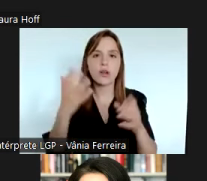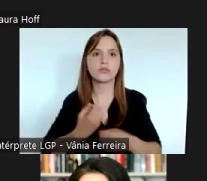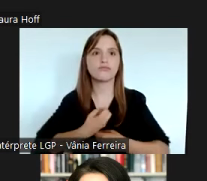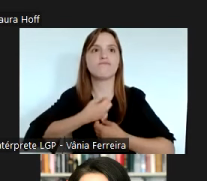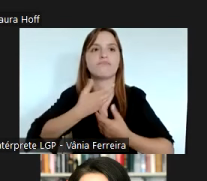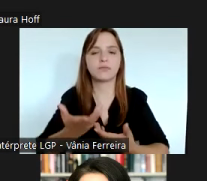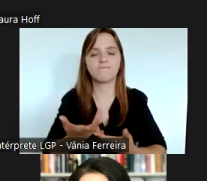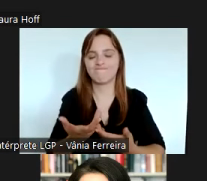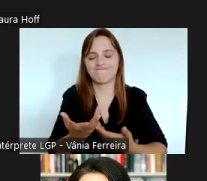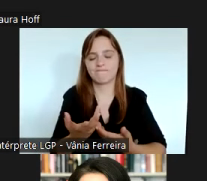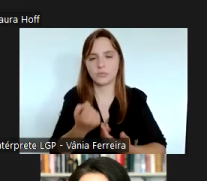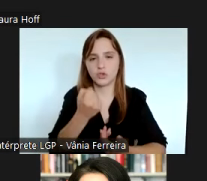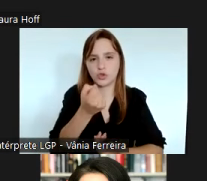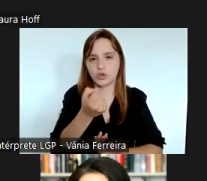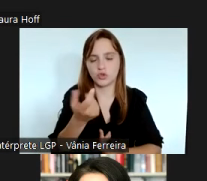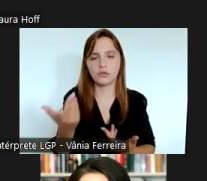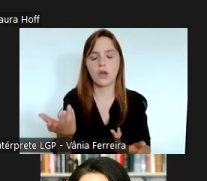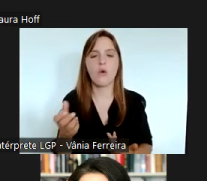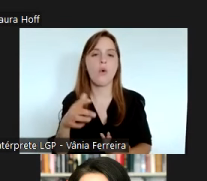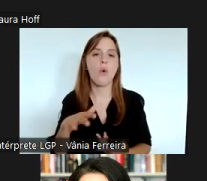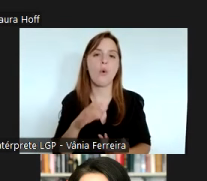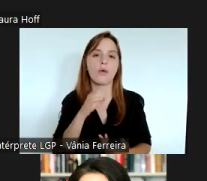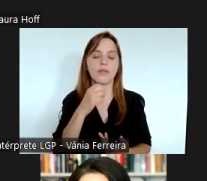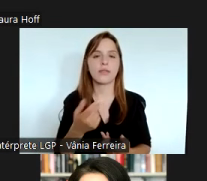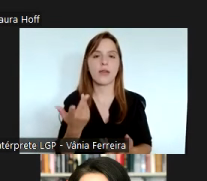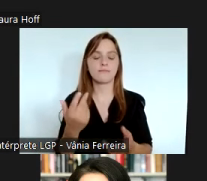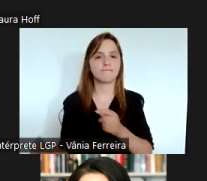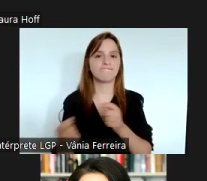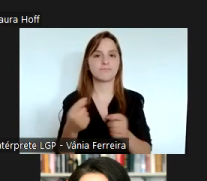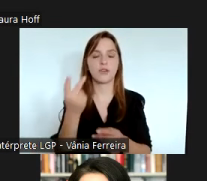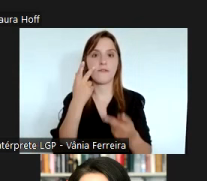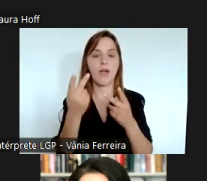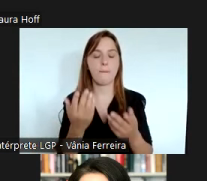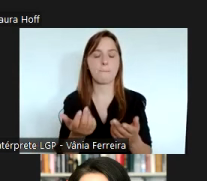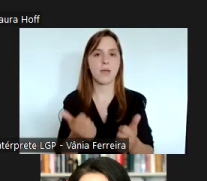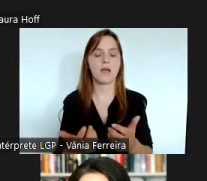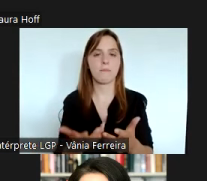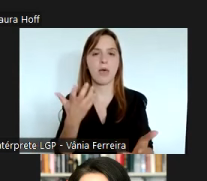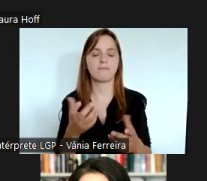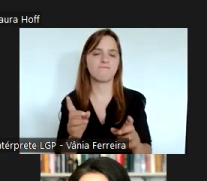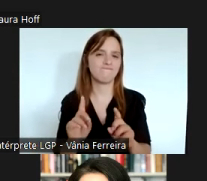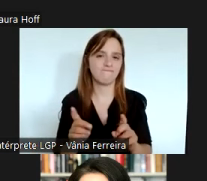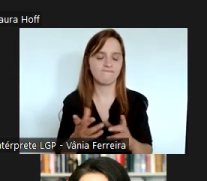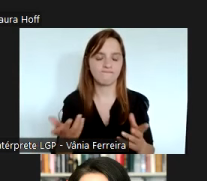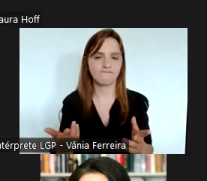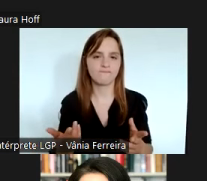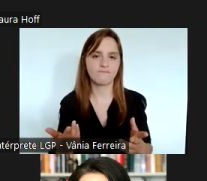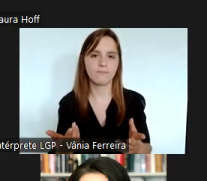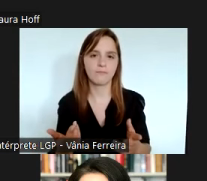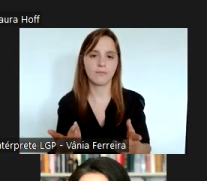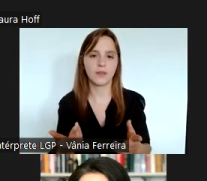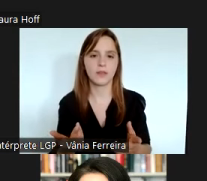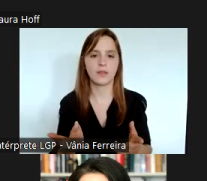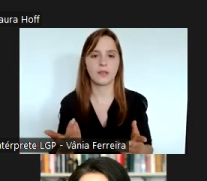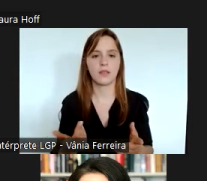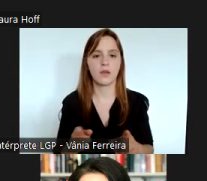or rather where they're very visibly discussed or where we engage a lot with them. Rather, it's kind of a natural